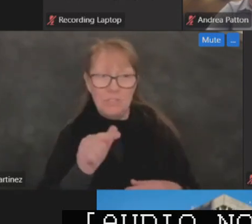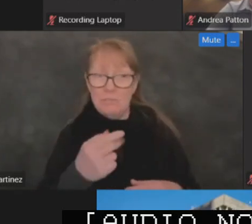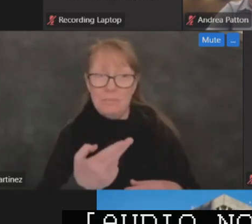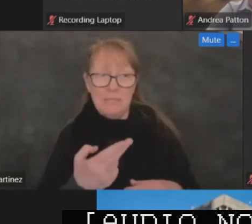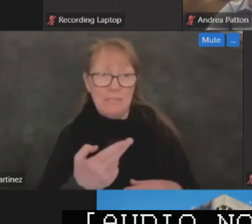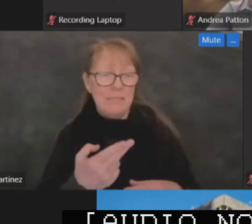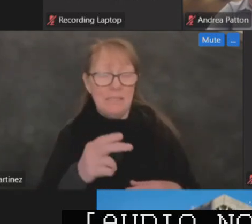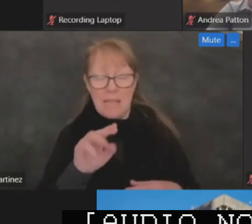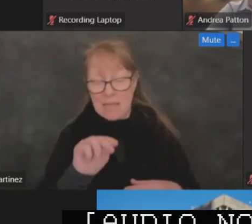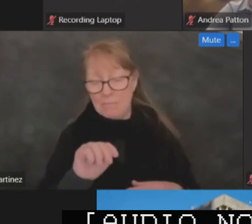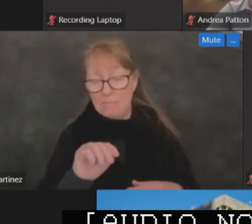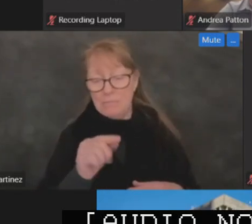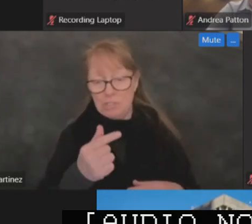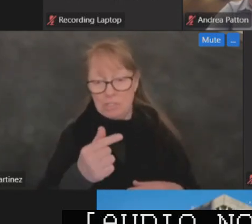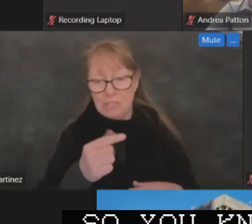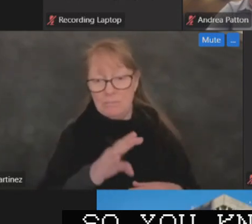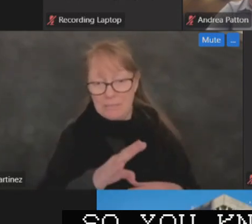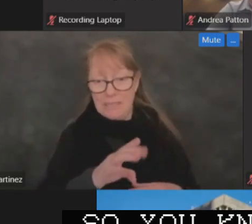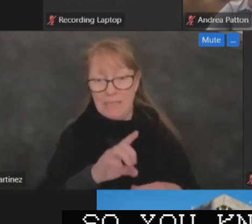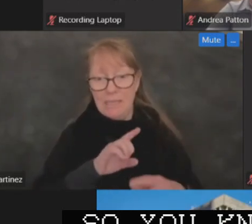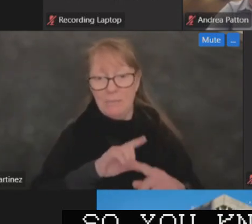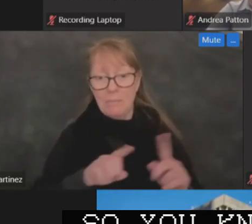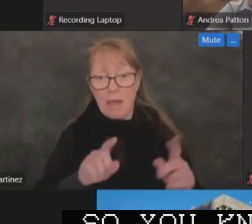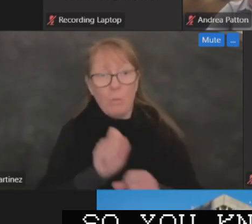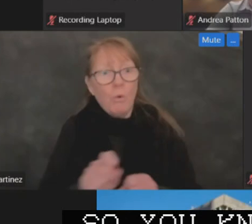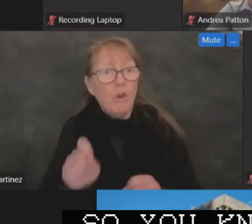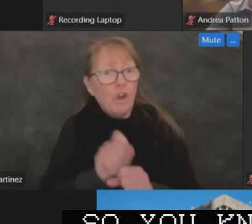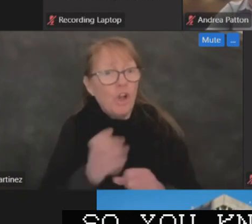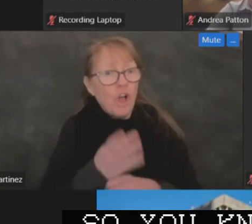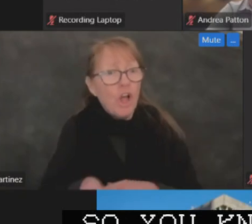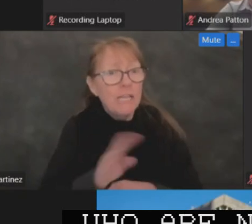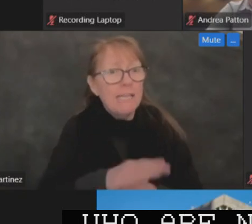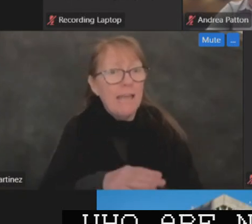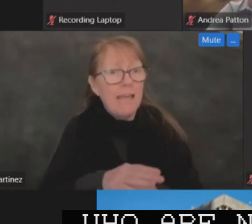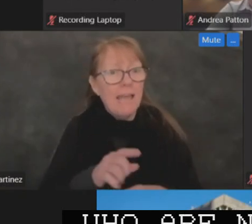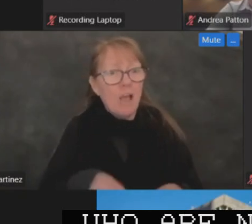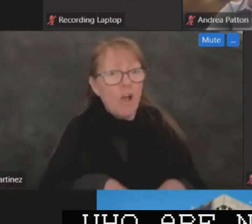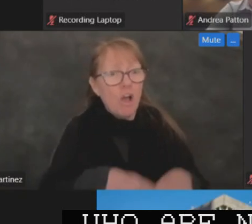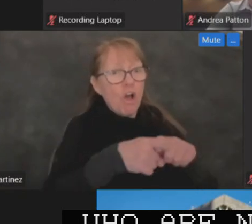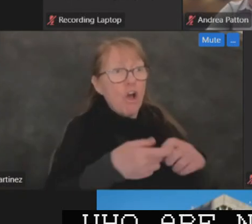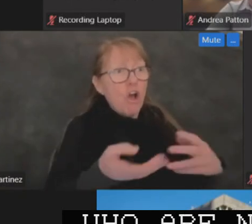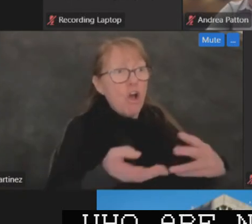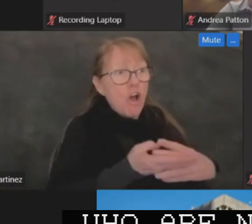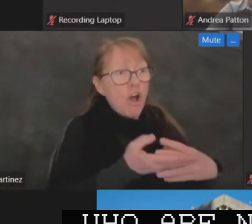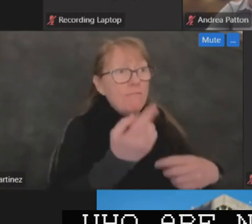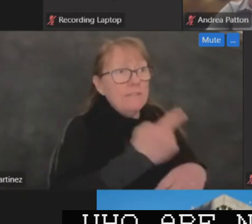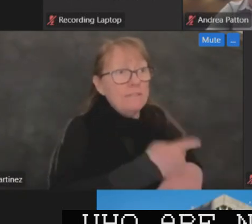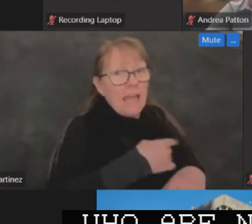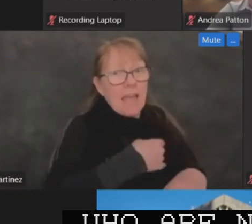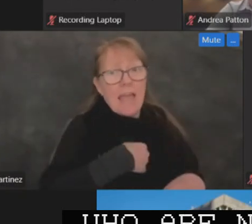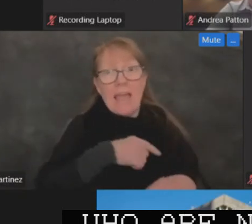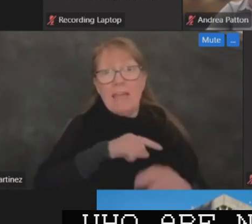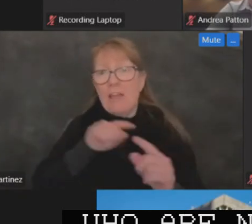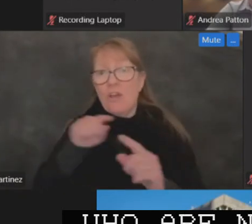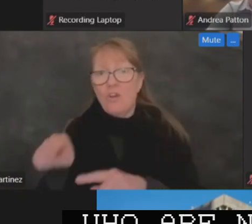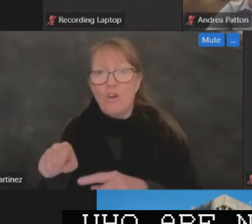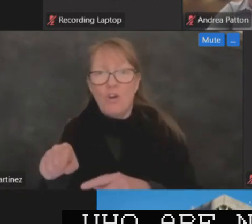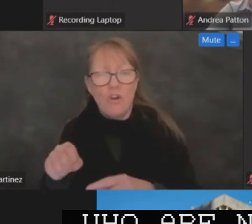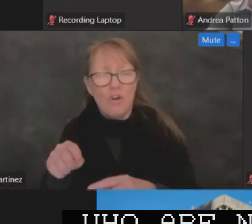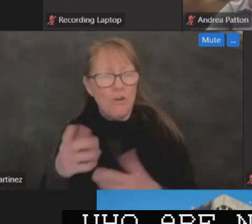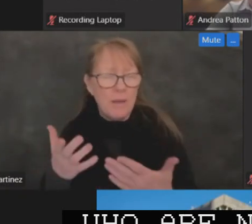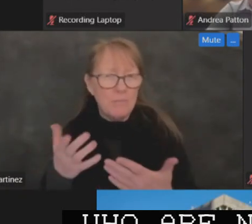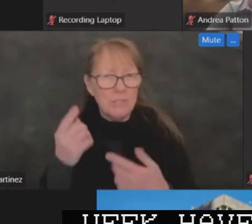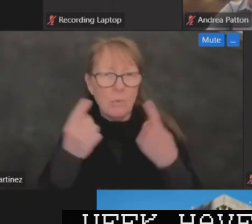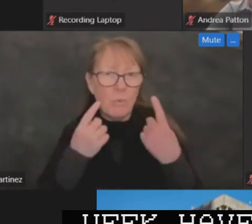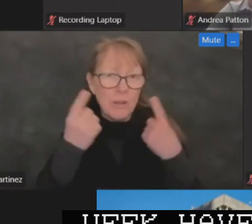off, it sometimes is difficult. So I just wonder if you ever consider holding these events maybe on